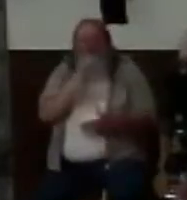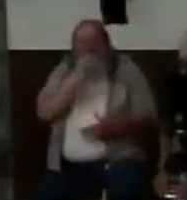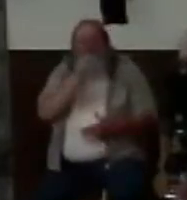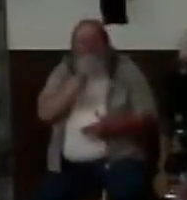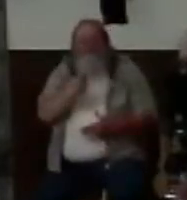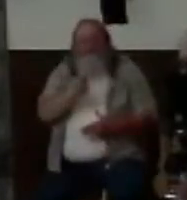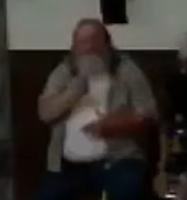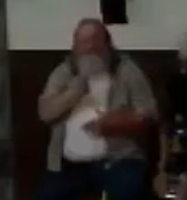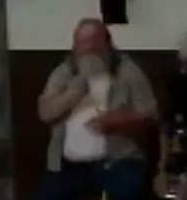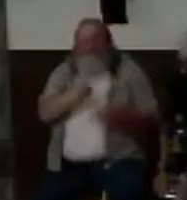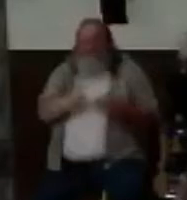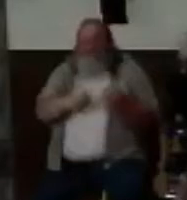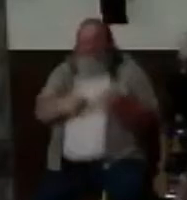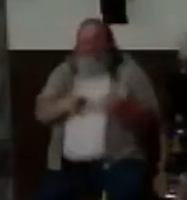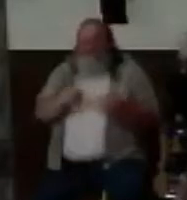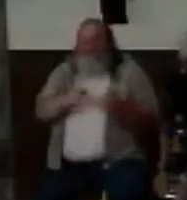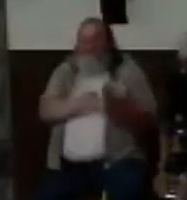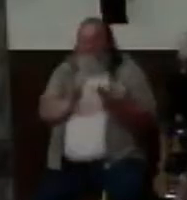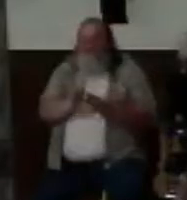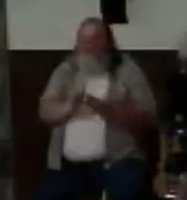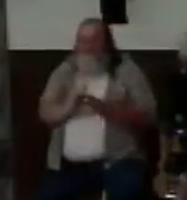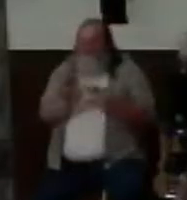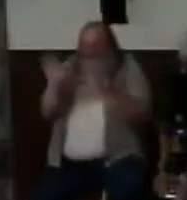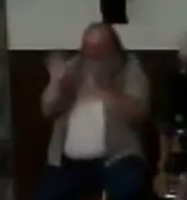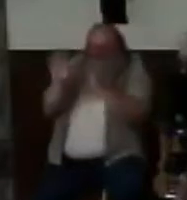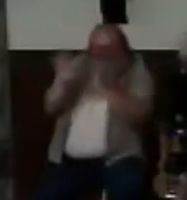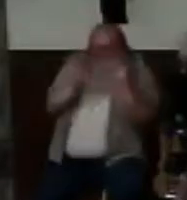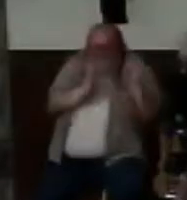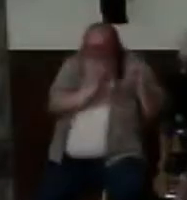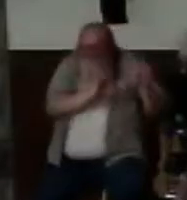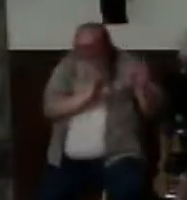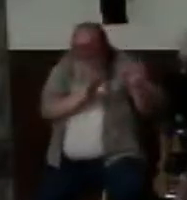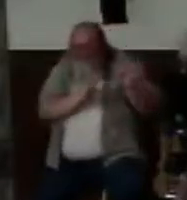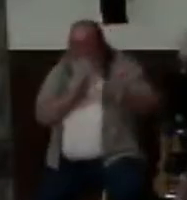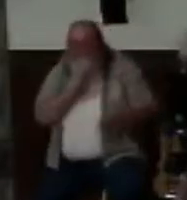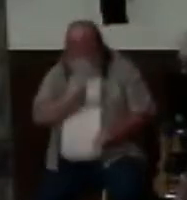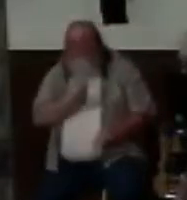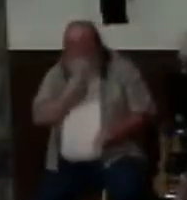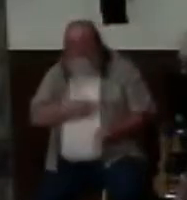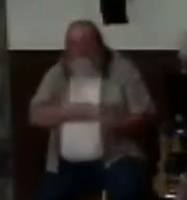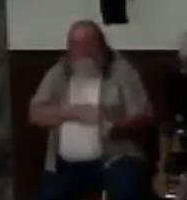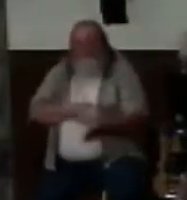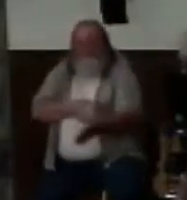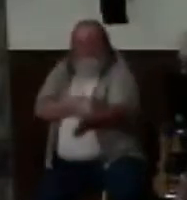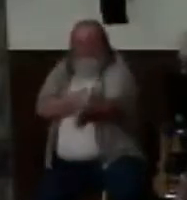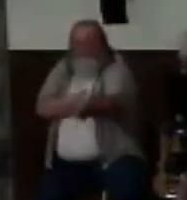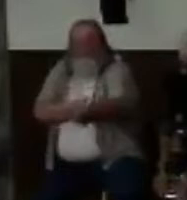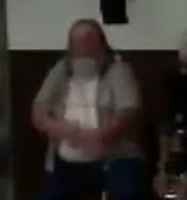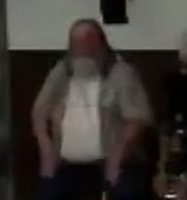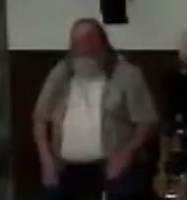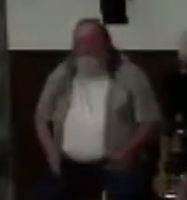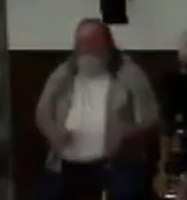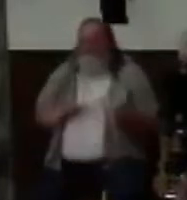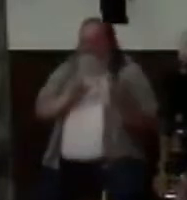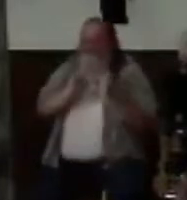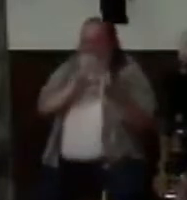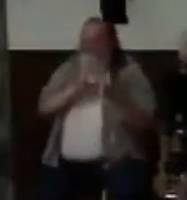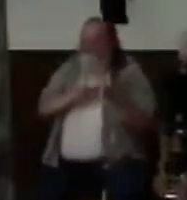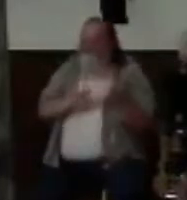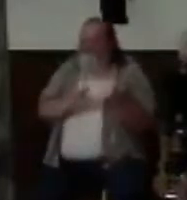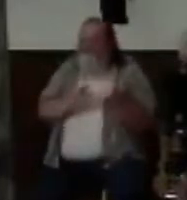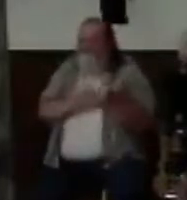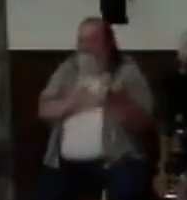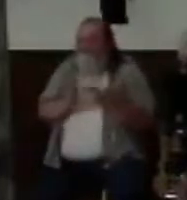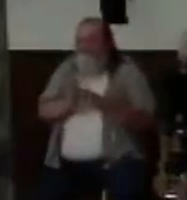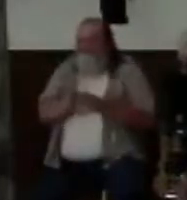of getting in trouble with the Jewish leaders. Then, midway through the festival, Jesus went up to the temple and began to